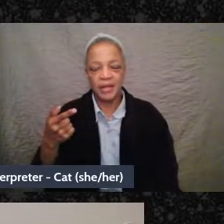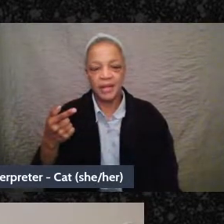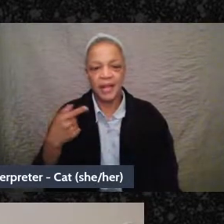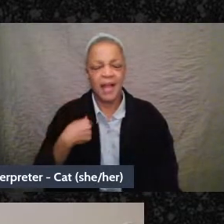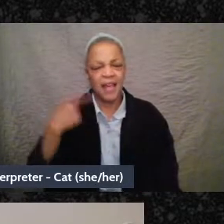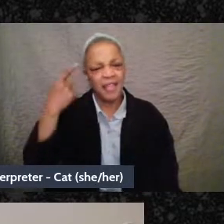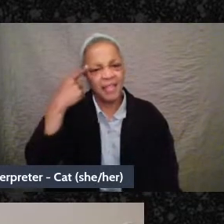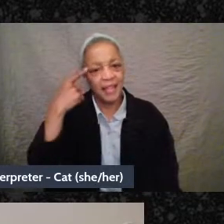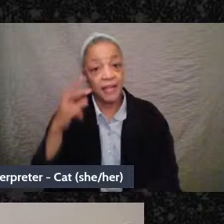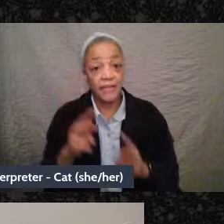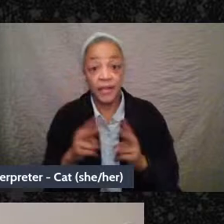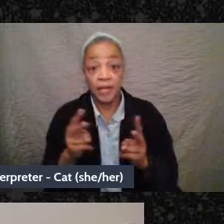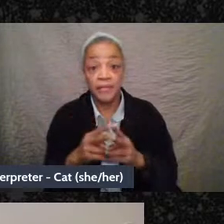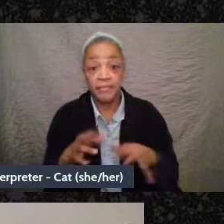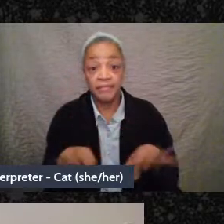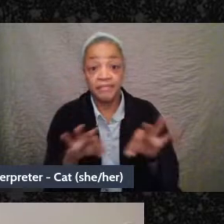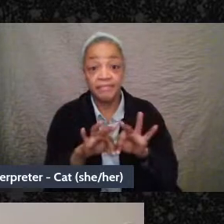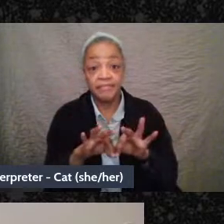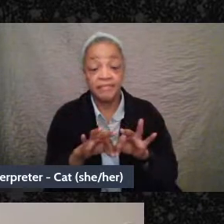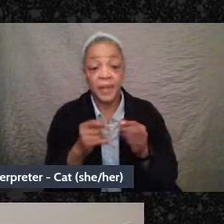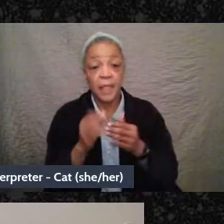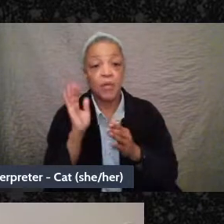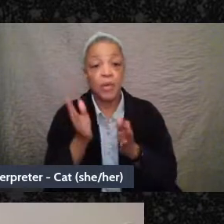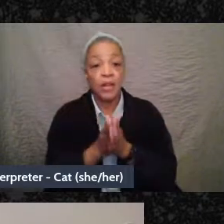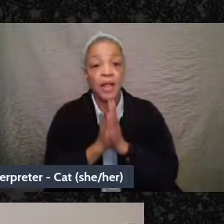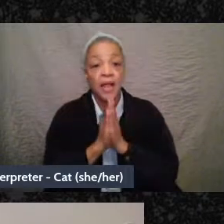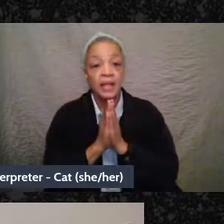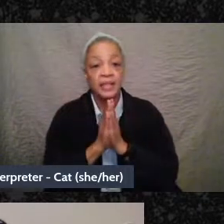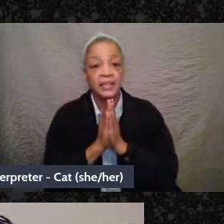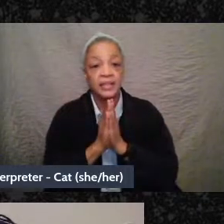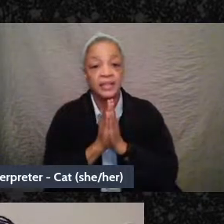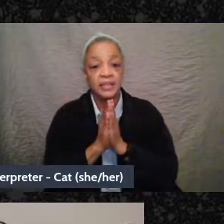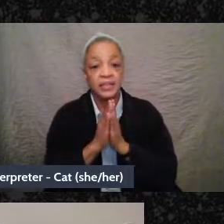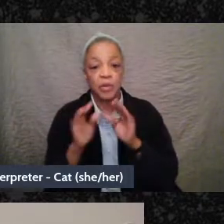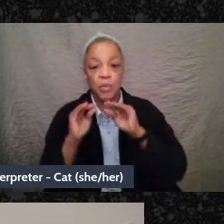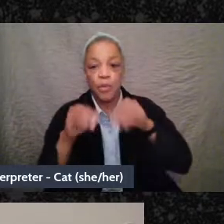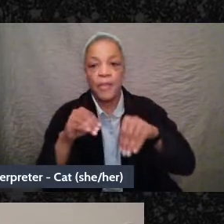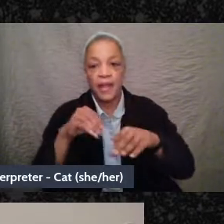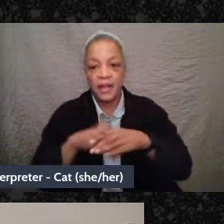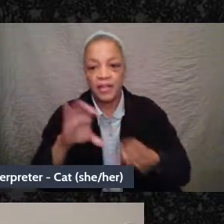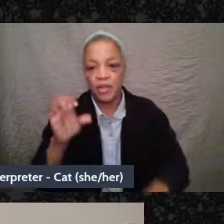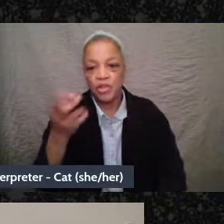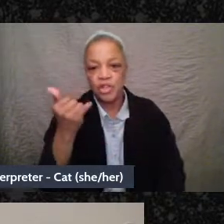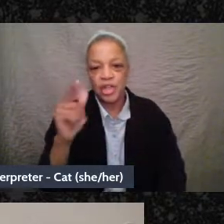very valid. So I'll just ask that we drop that in the chat. But I think